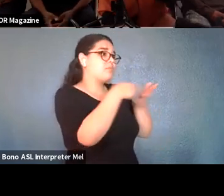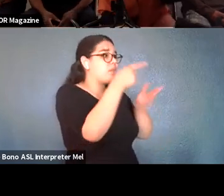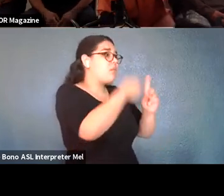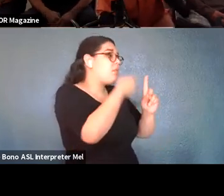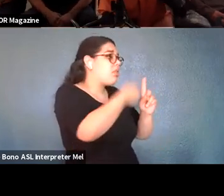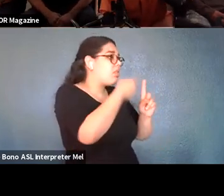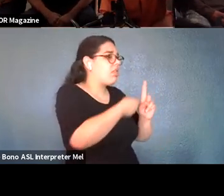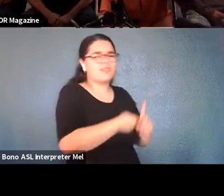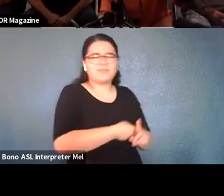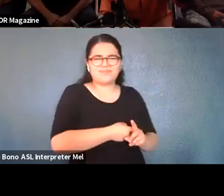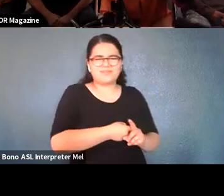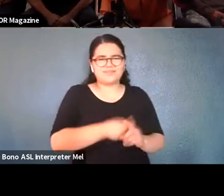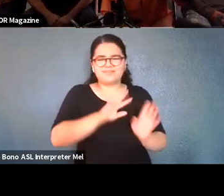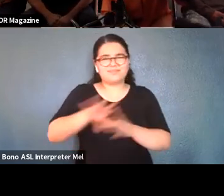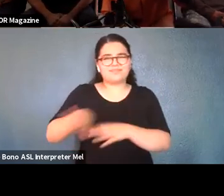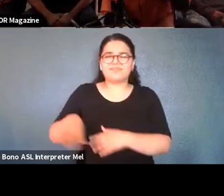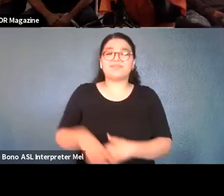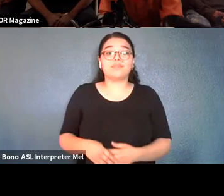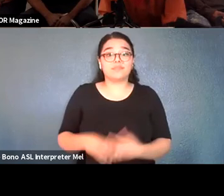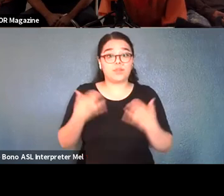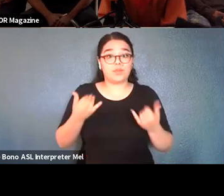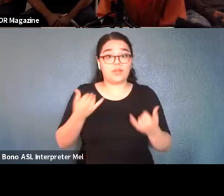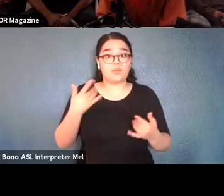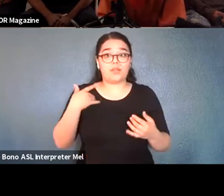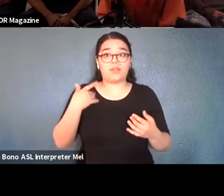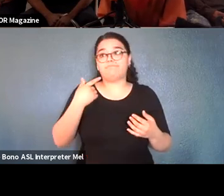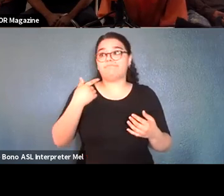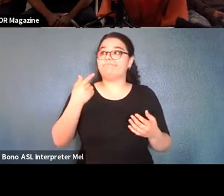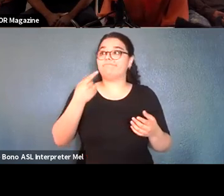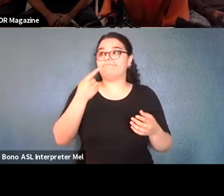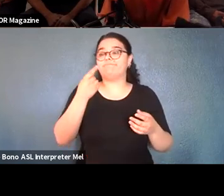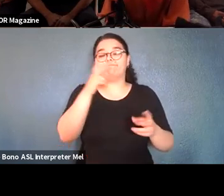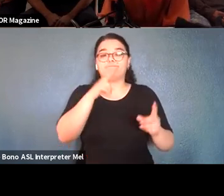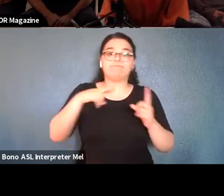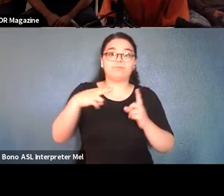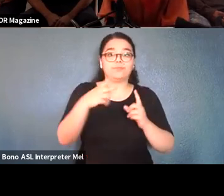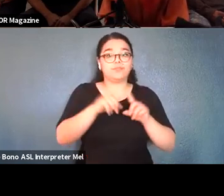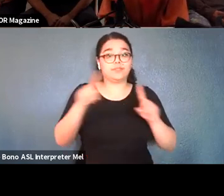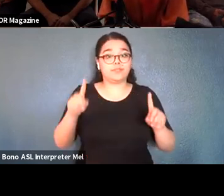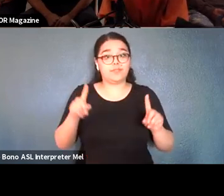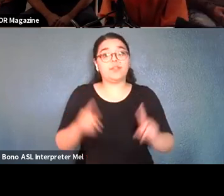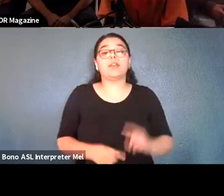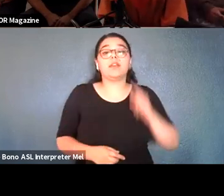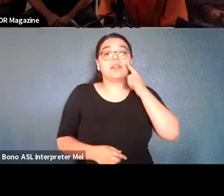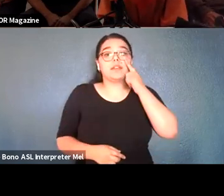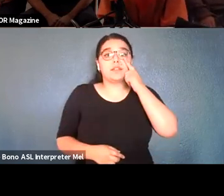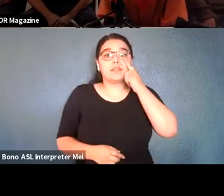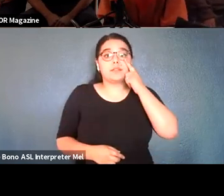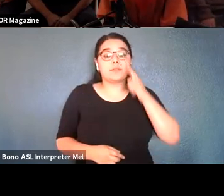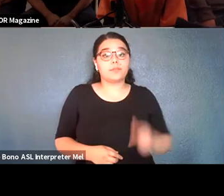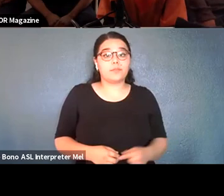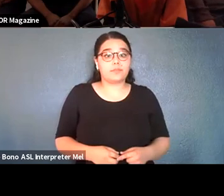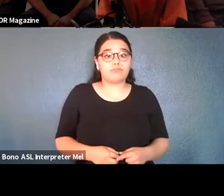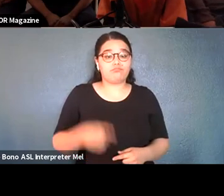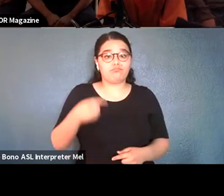So here we are doing it a different way, and we're dealing with the absolute